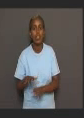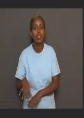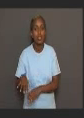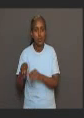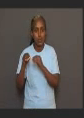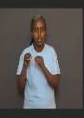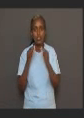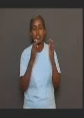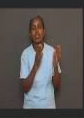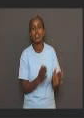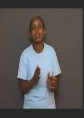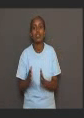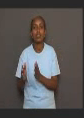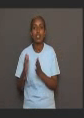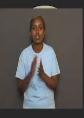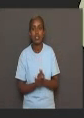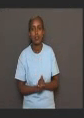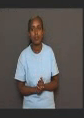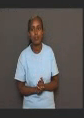Students, let's get ready.